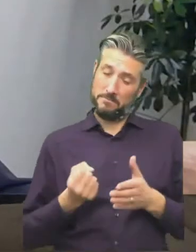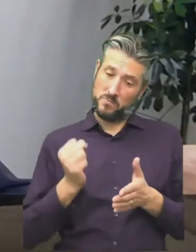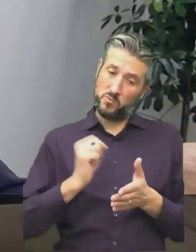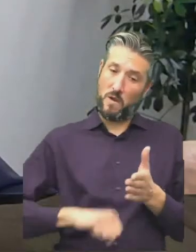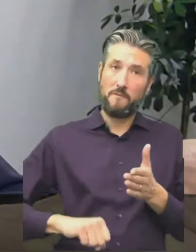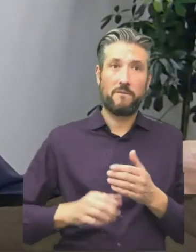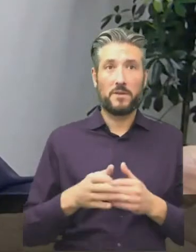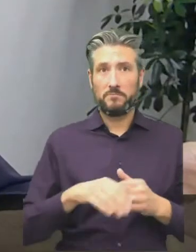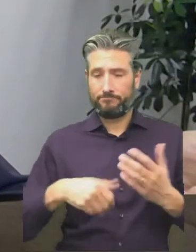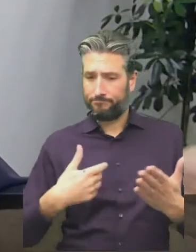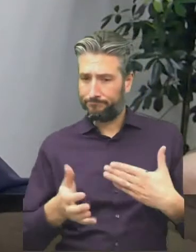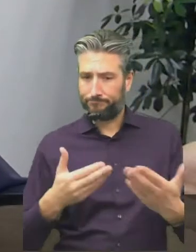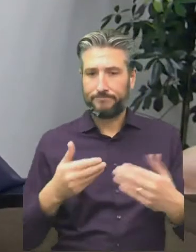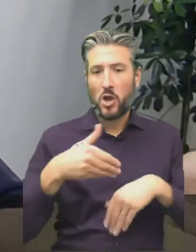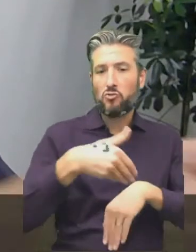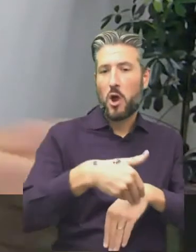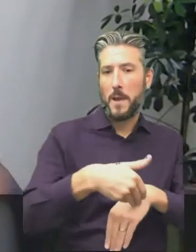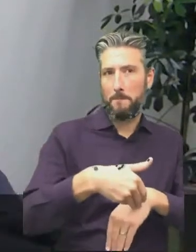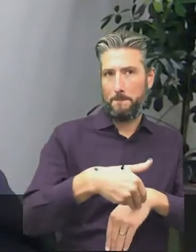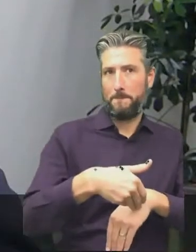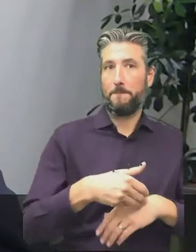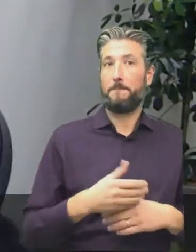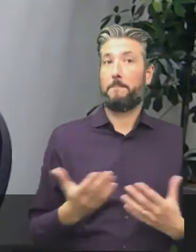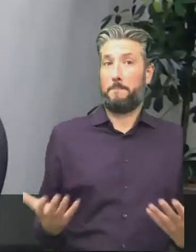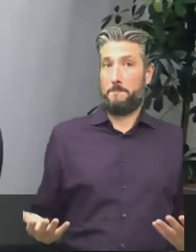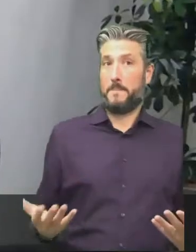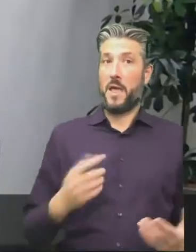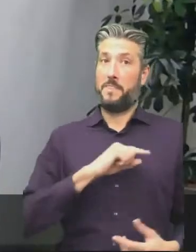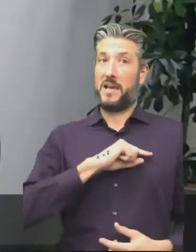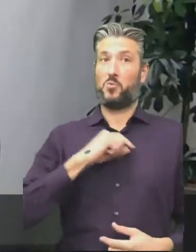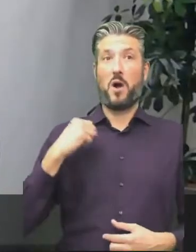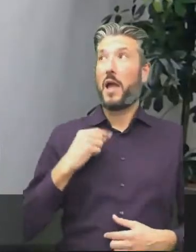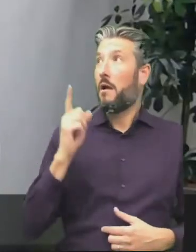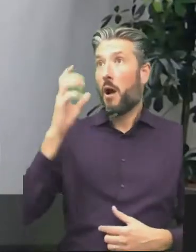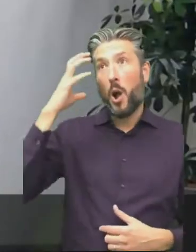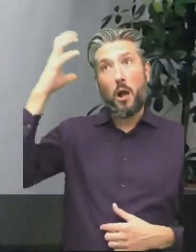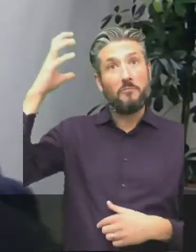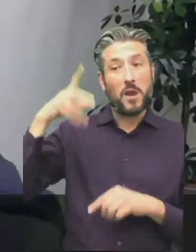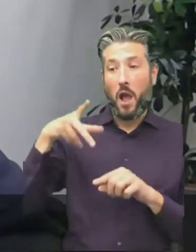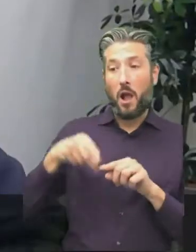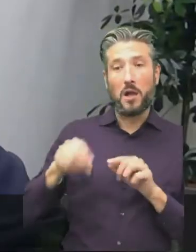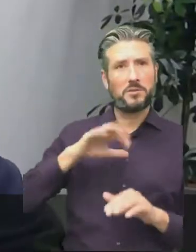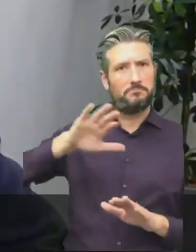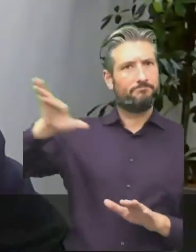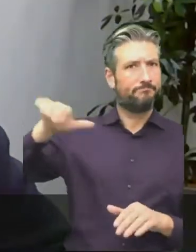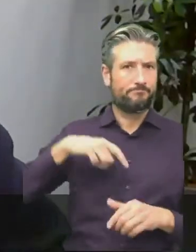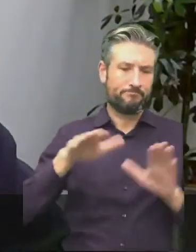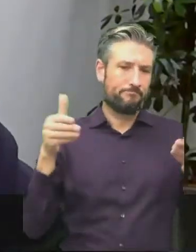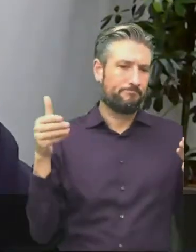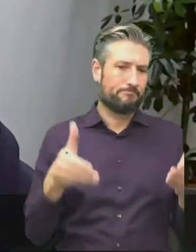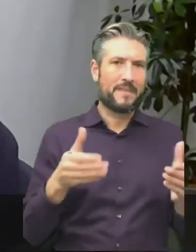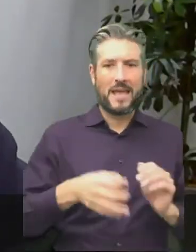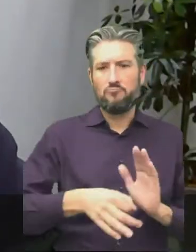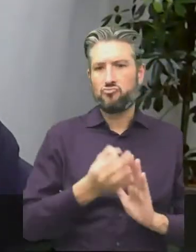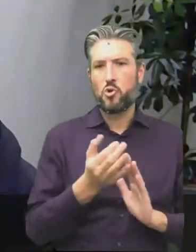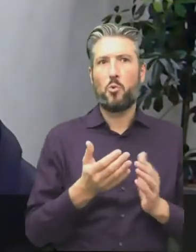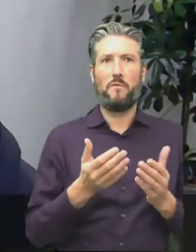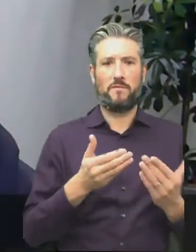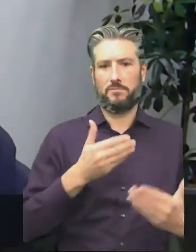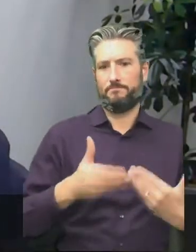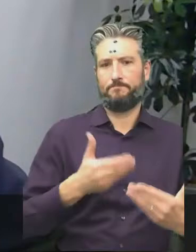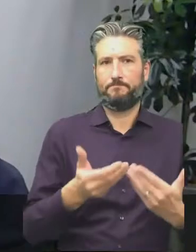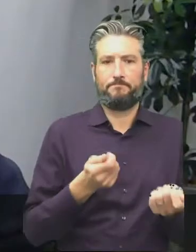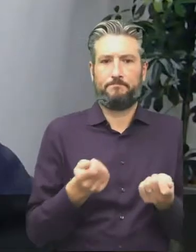Hall and the police at a time when the government's cutting, but also being tough on the causes of crime. And that's why I'm really proud, Lynette, that I'm the